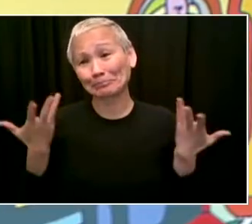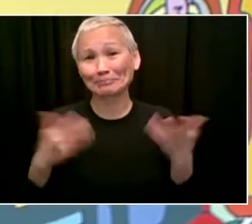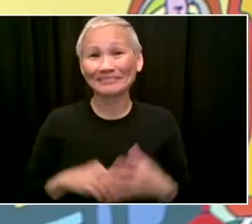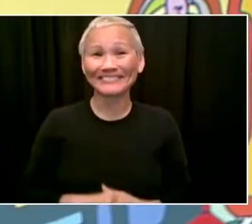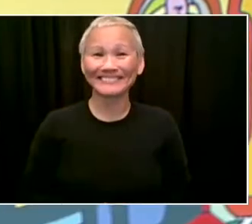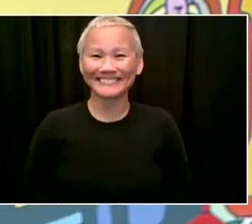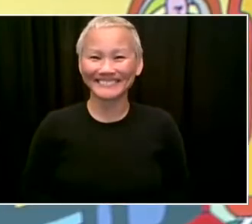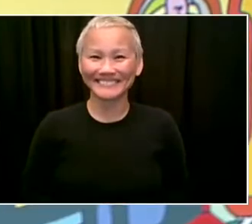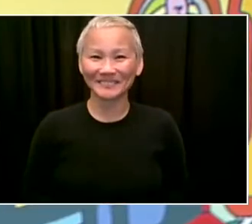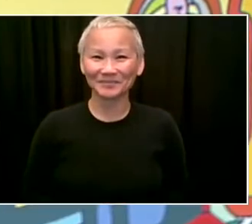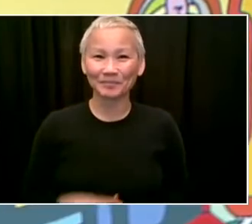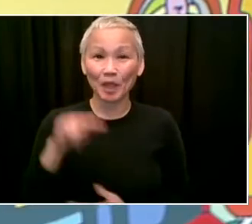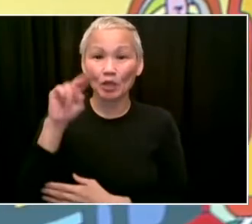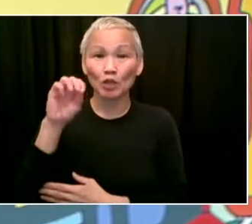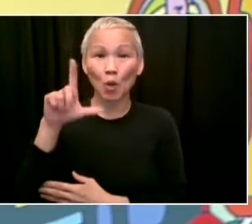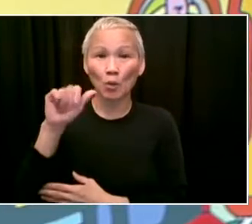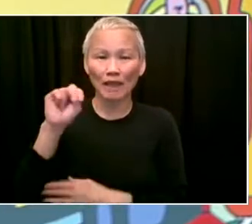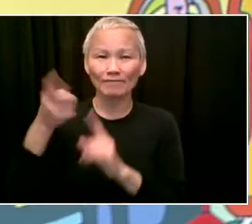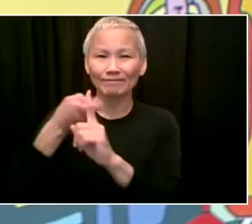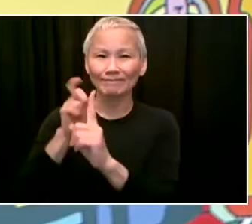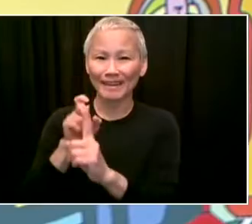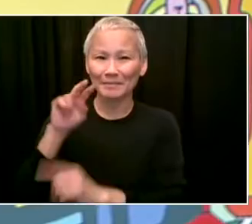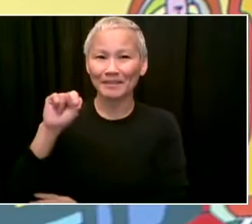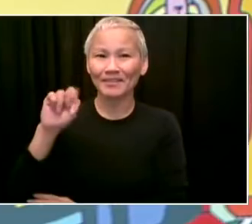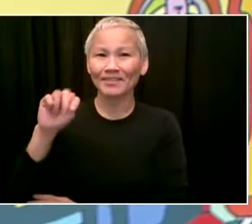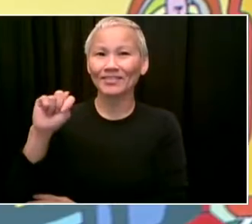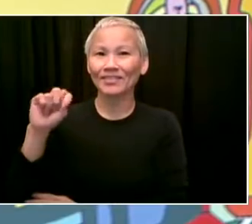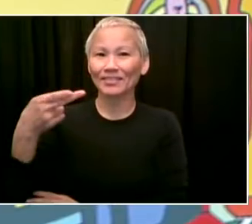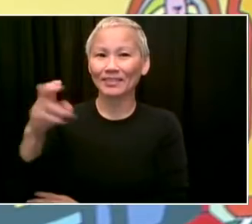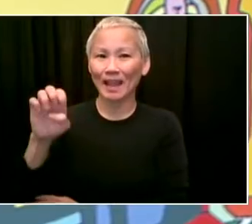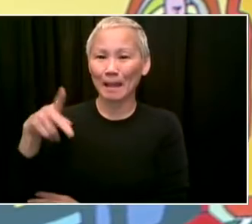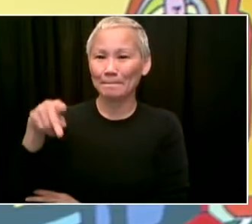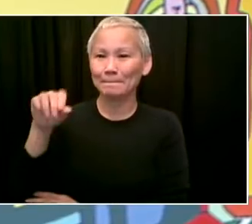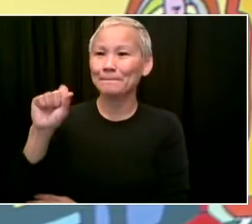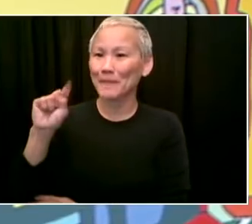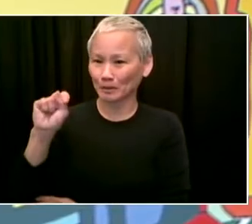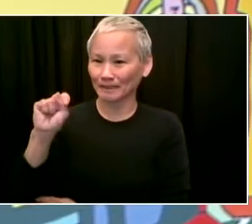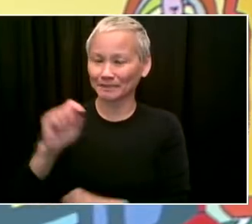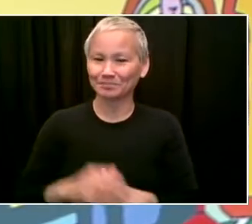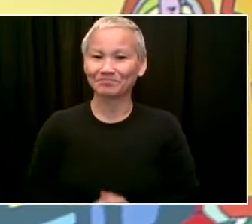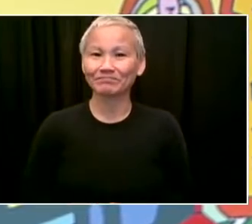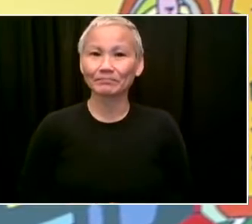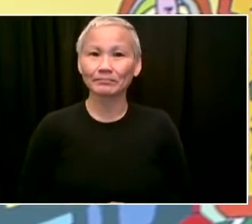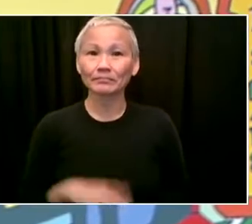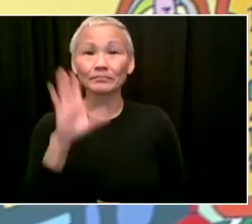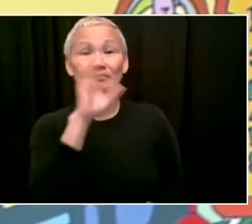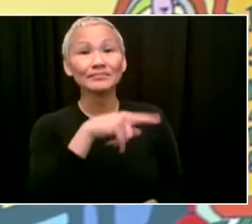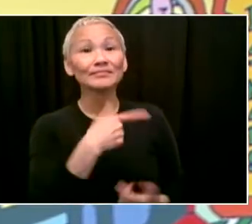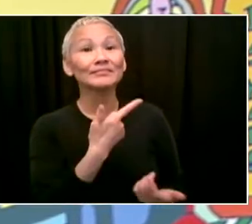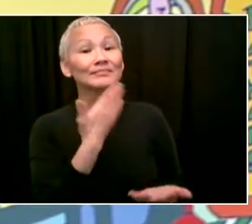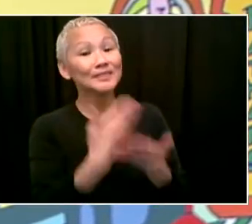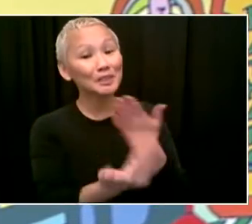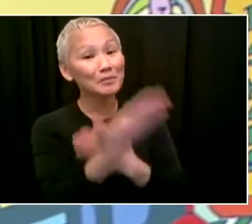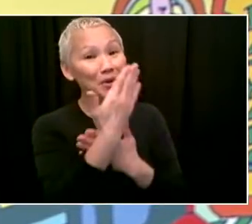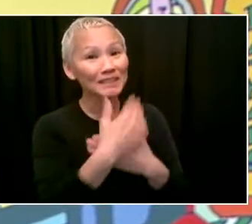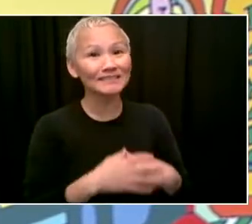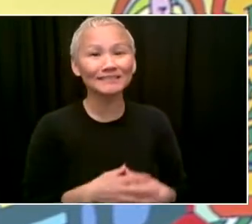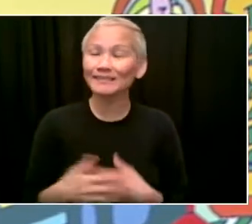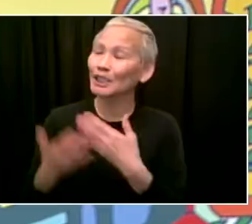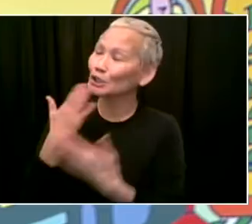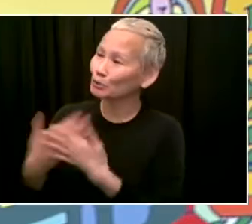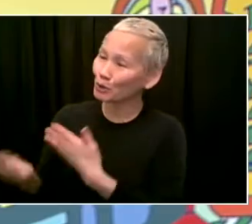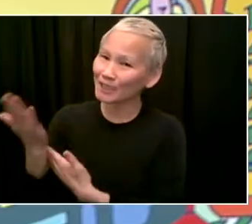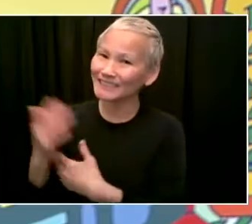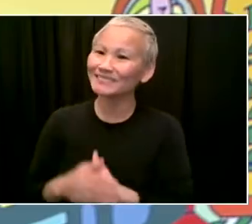Hey, good morning, everybody. Hey, Nolan, how you been? All right, Mr. Mayor, how are you? All right. I'm caffeinated. I know you're a